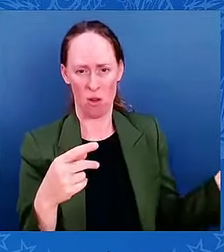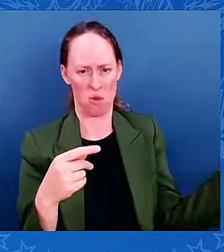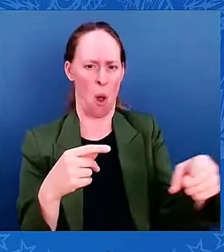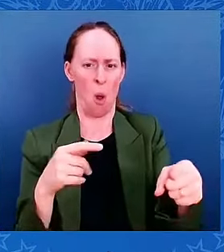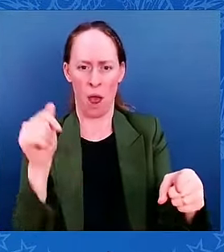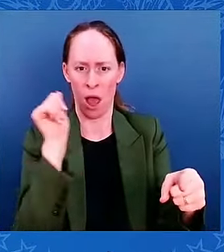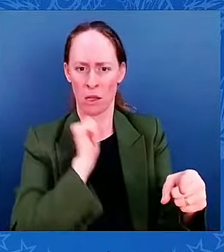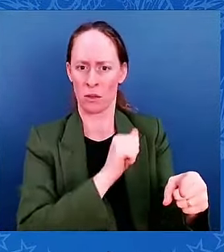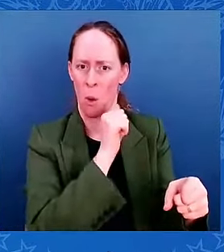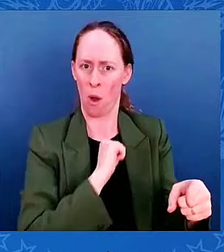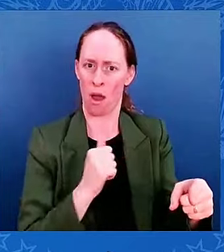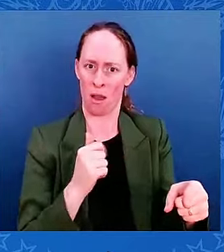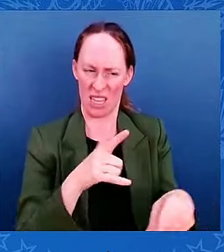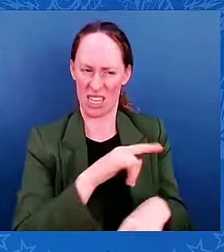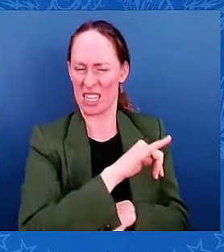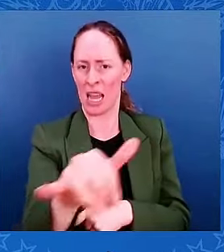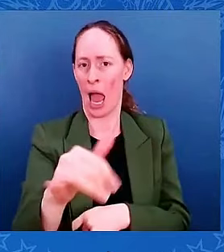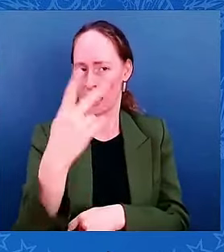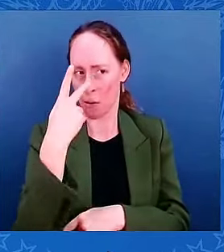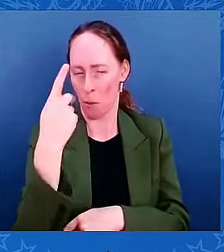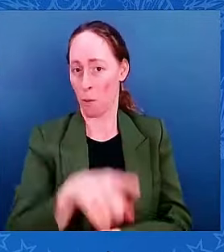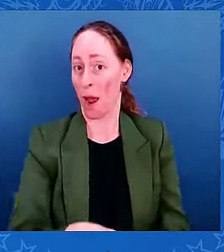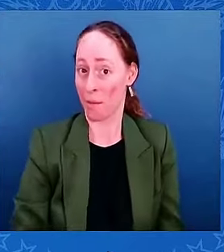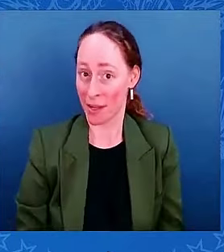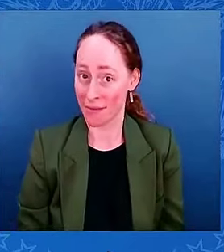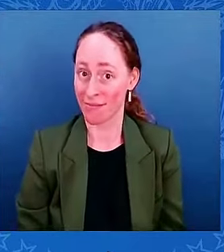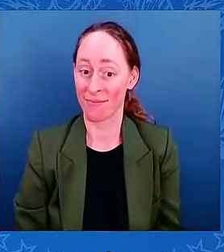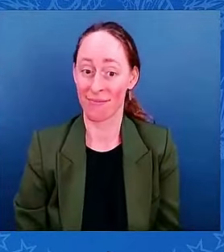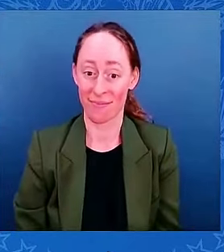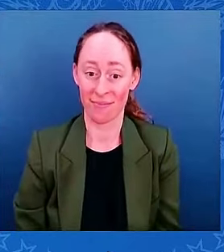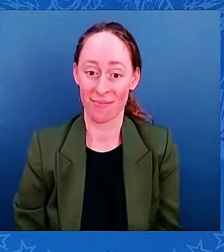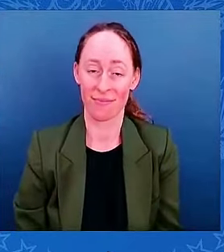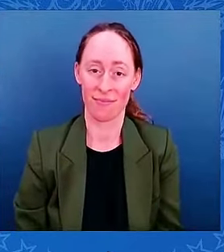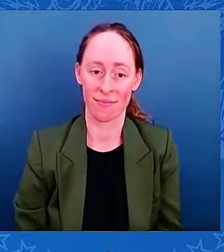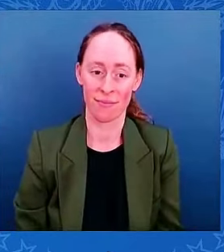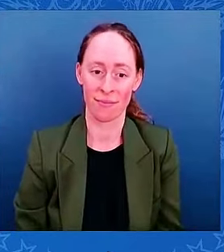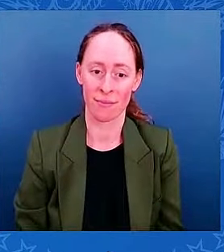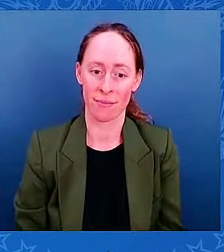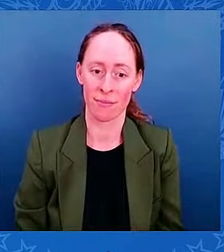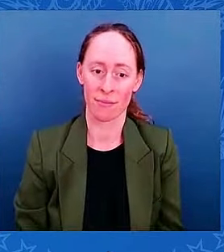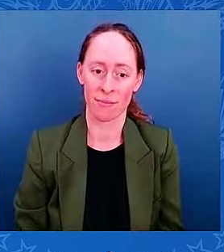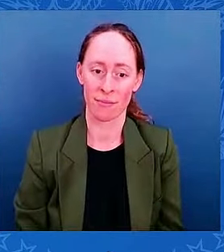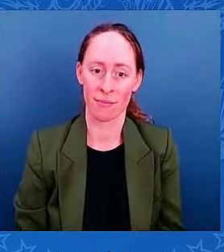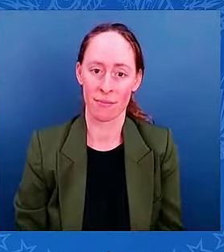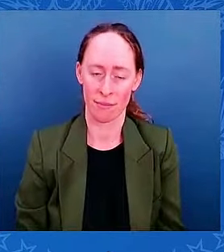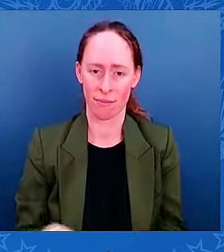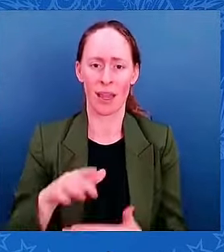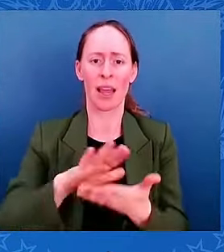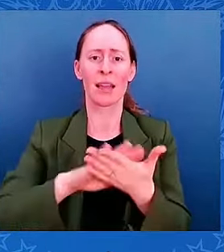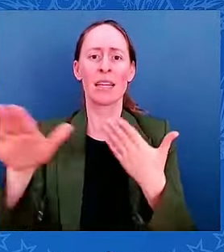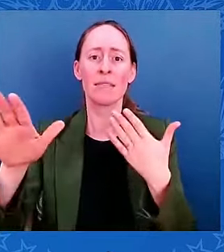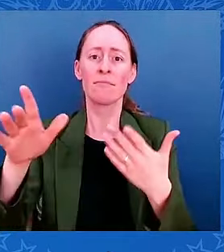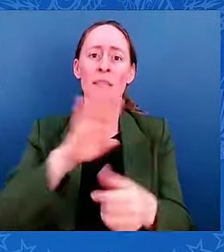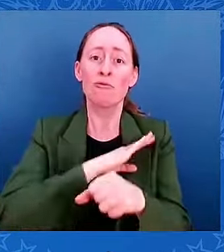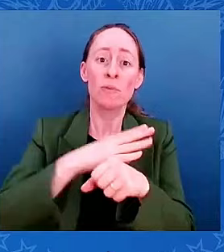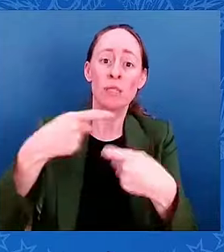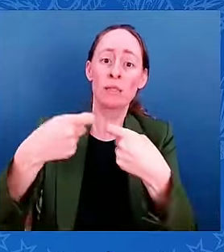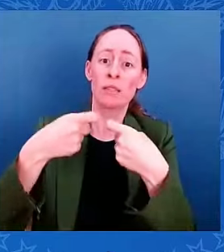Clean energy workers are joining unions at the highest level in history, double any other portion of the workforce.